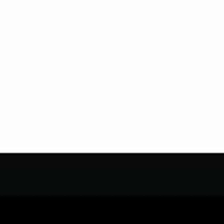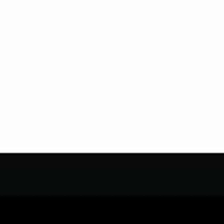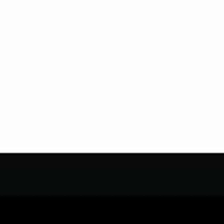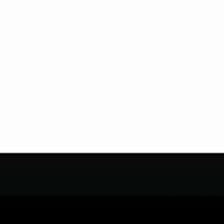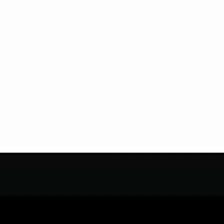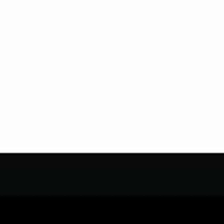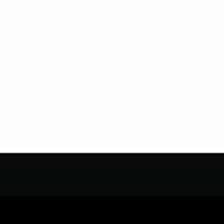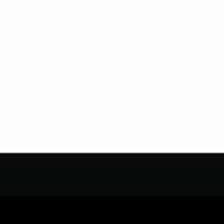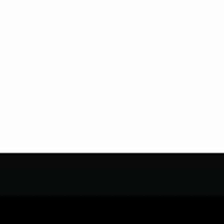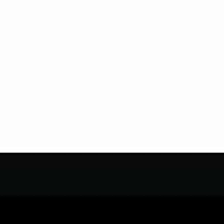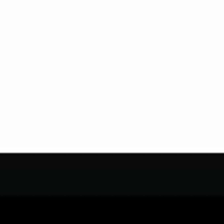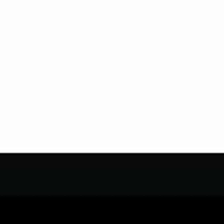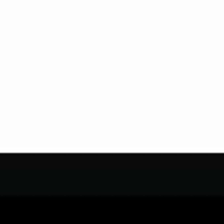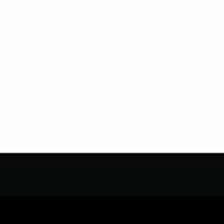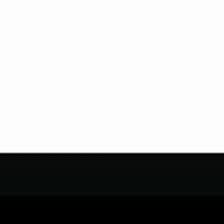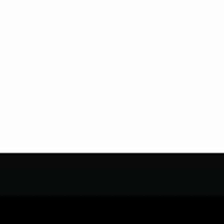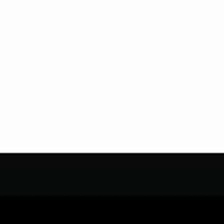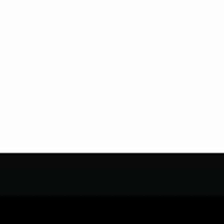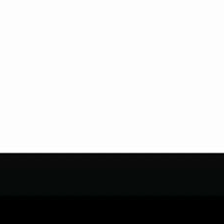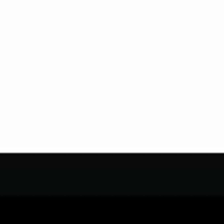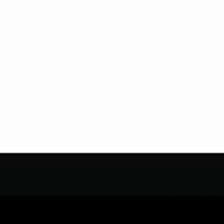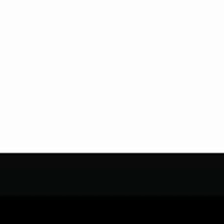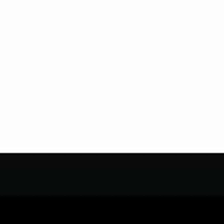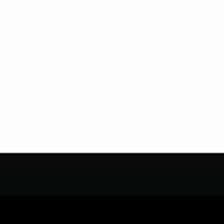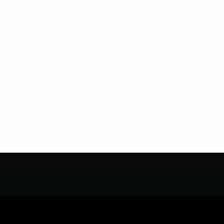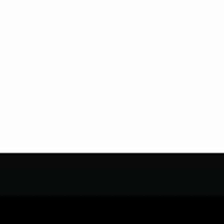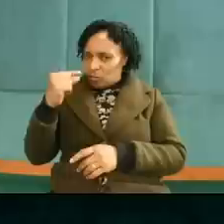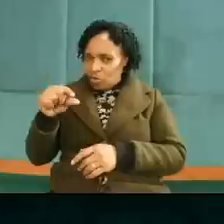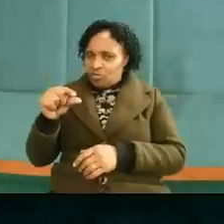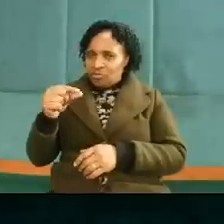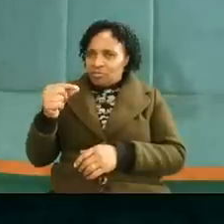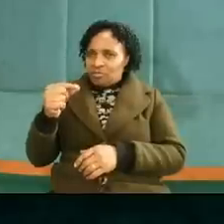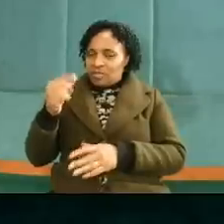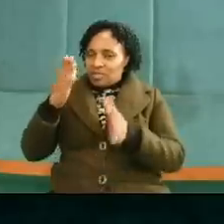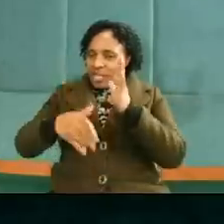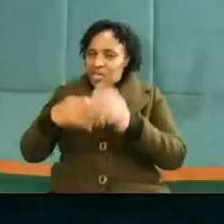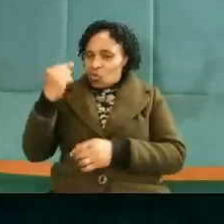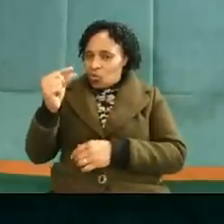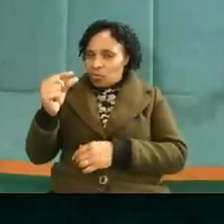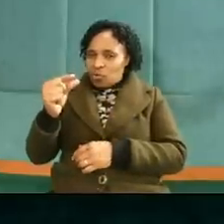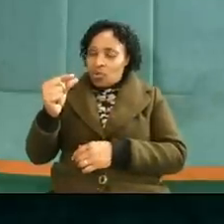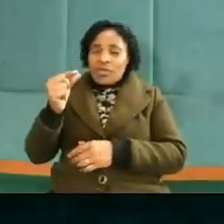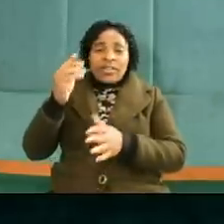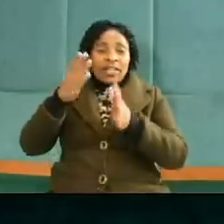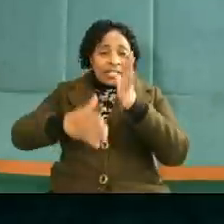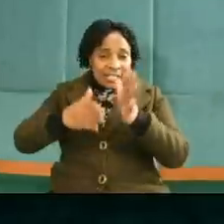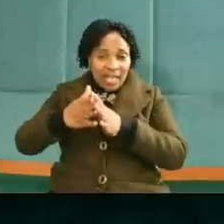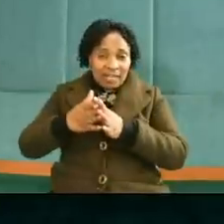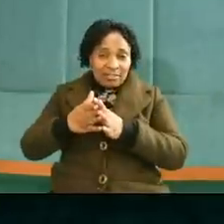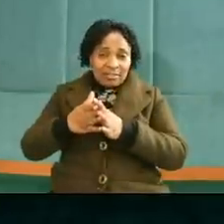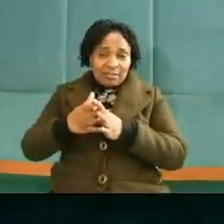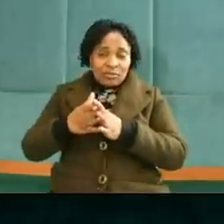The first thing up there is the gospel. Jesus says, the sign that will bring